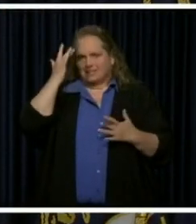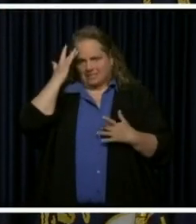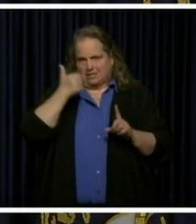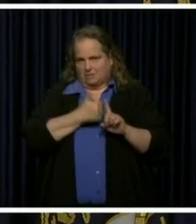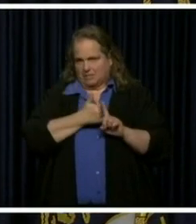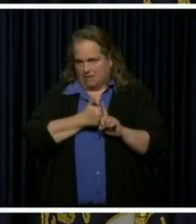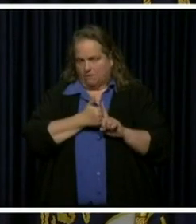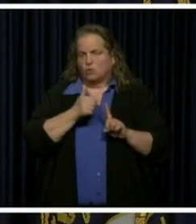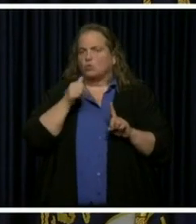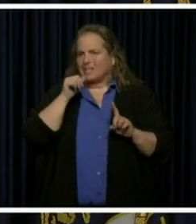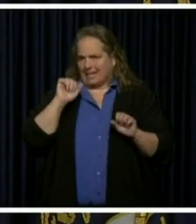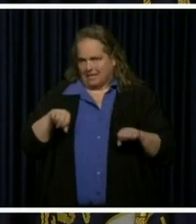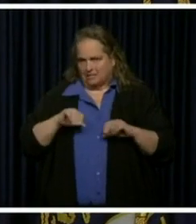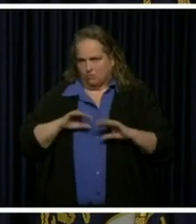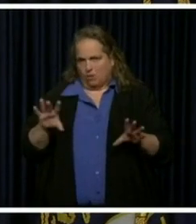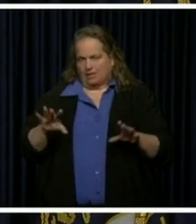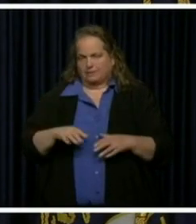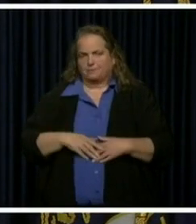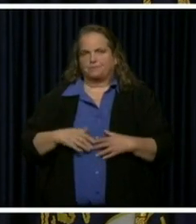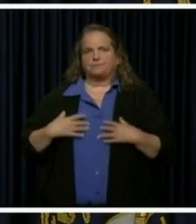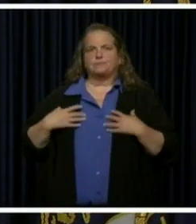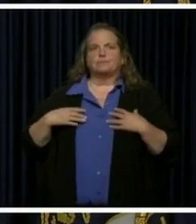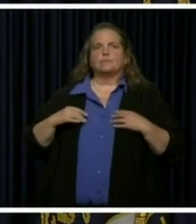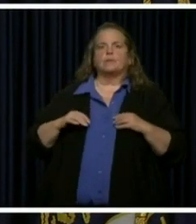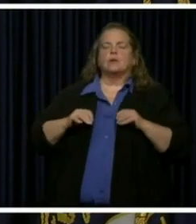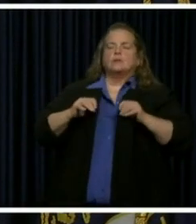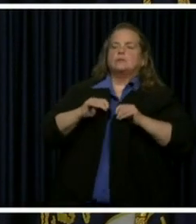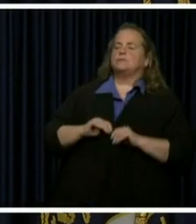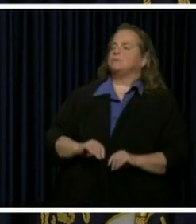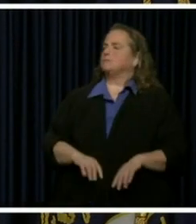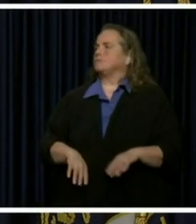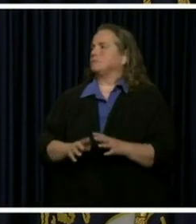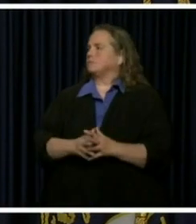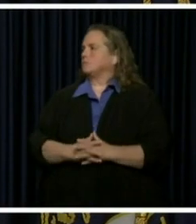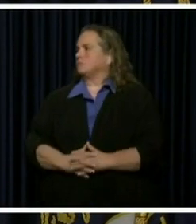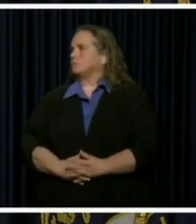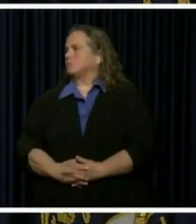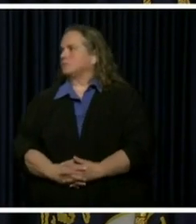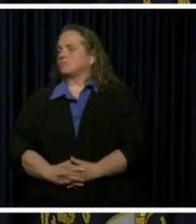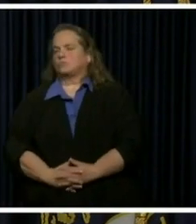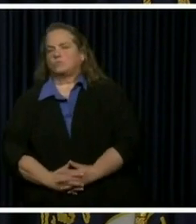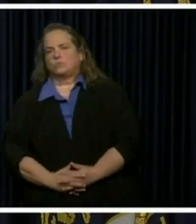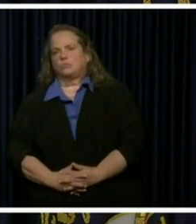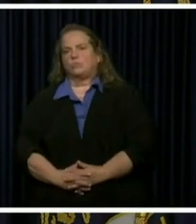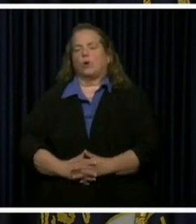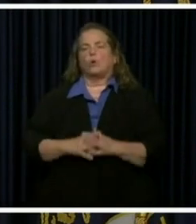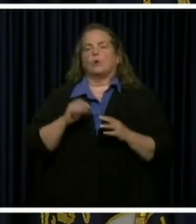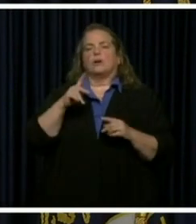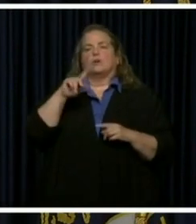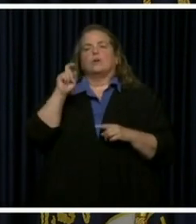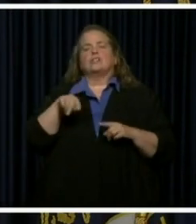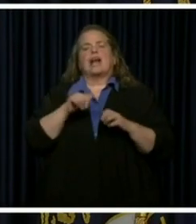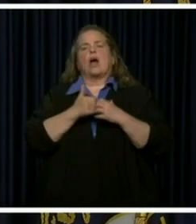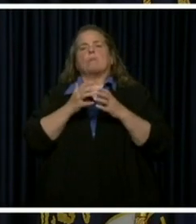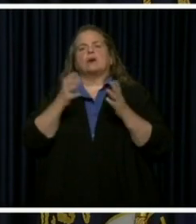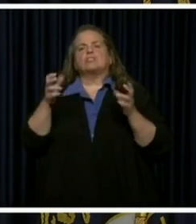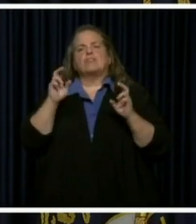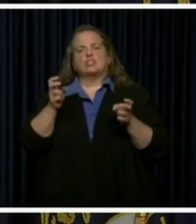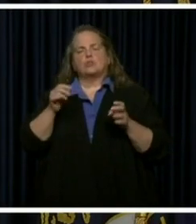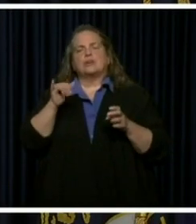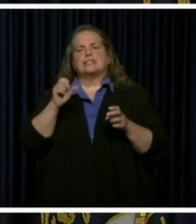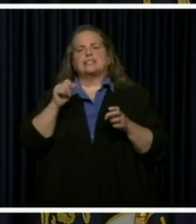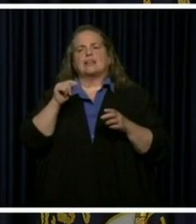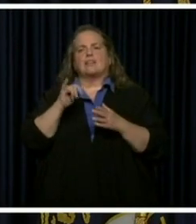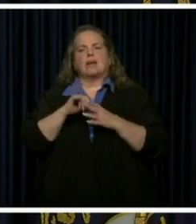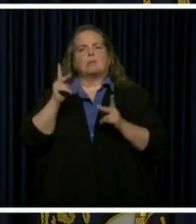All right. Question here about how much of an issue is it of people maybe not being willing to